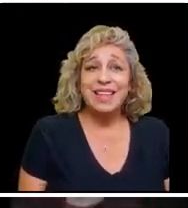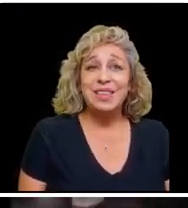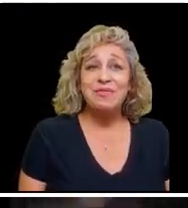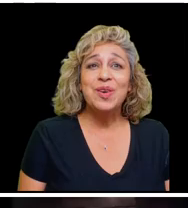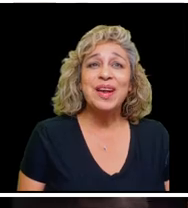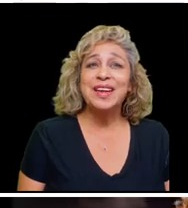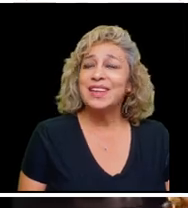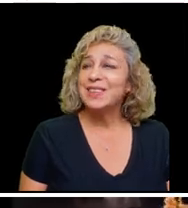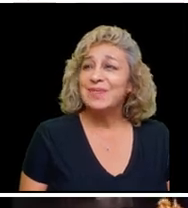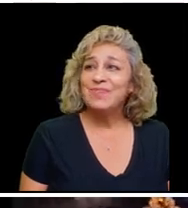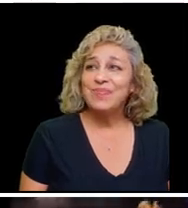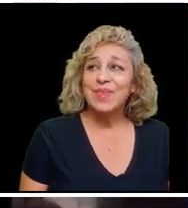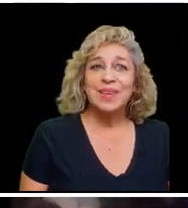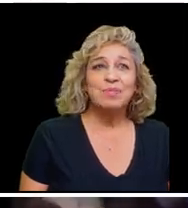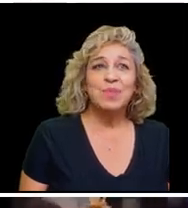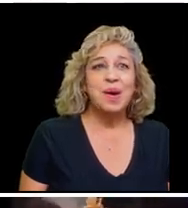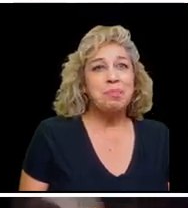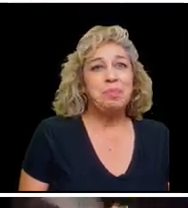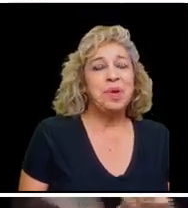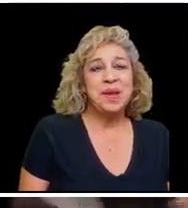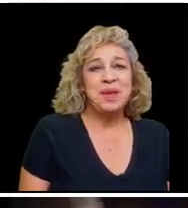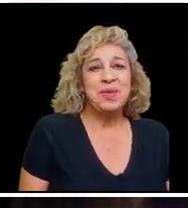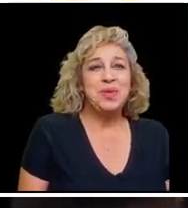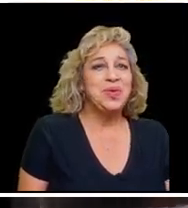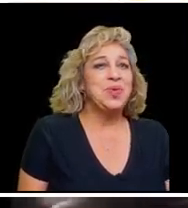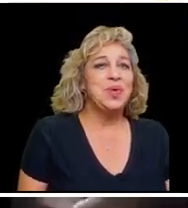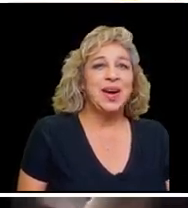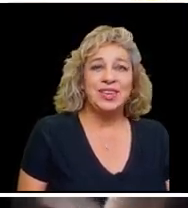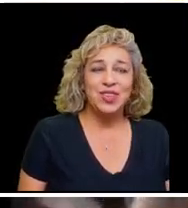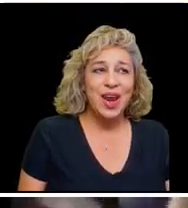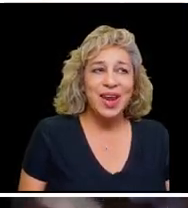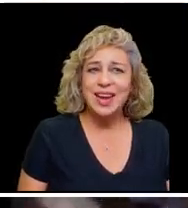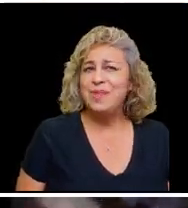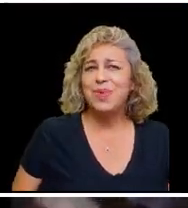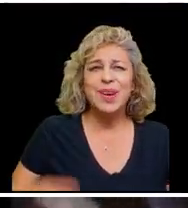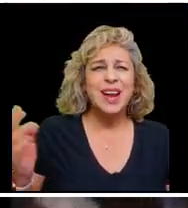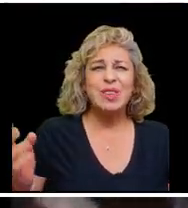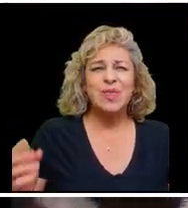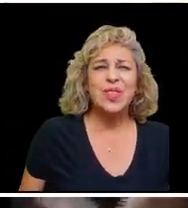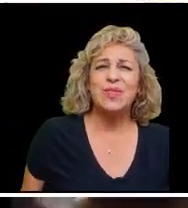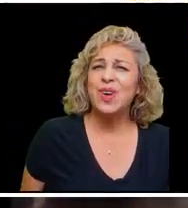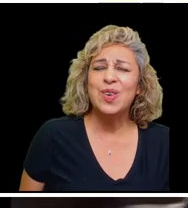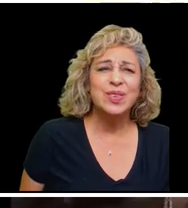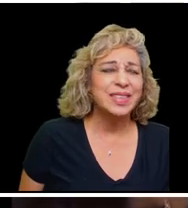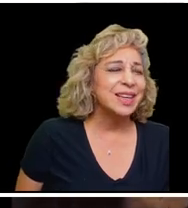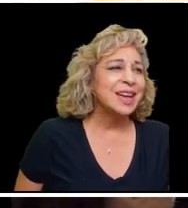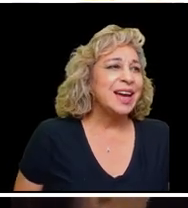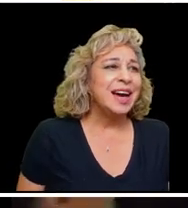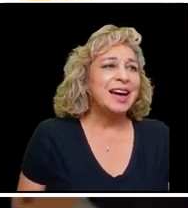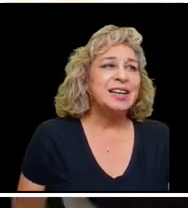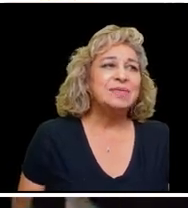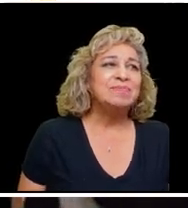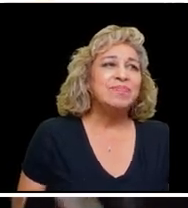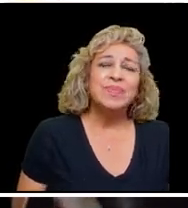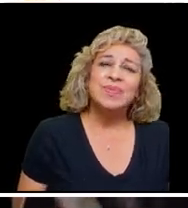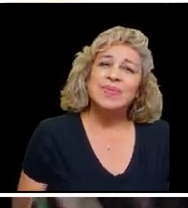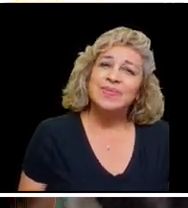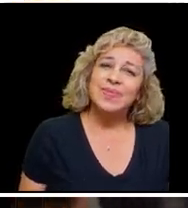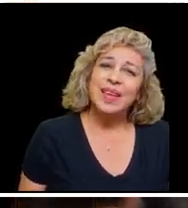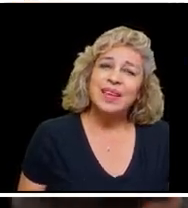let them vote on it putting a new train he put it up for the vote I